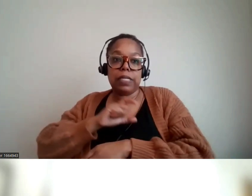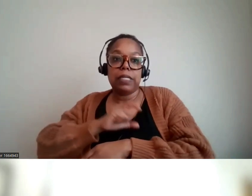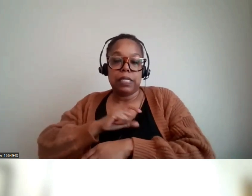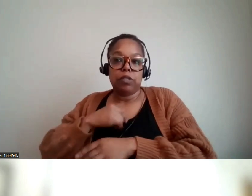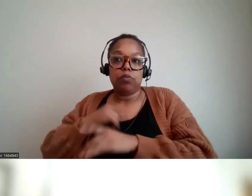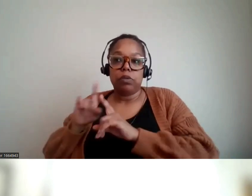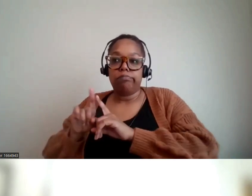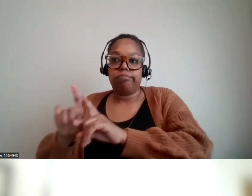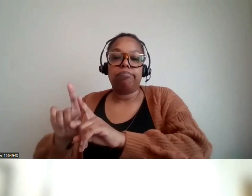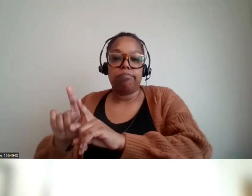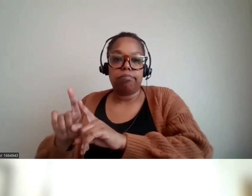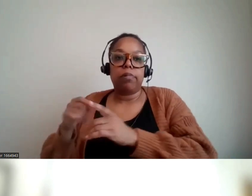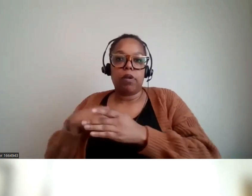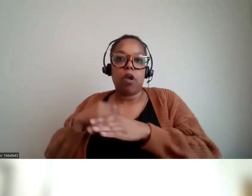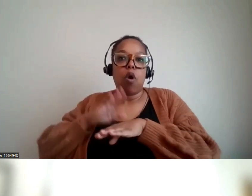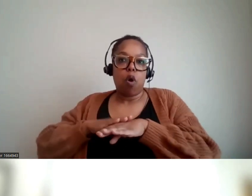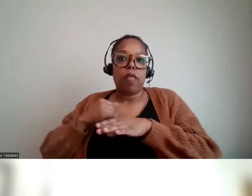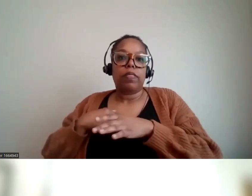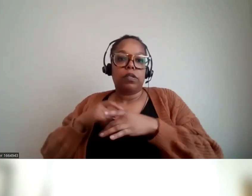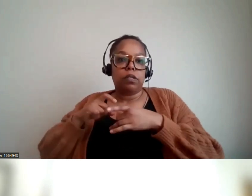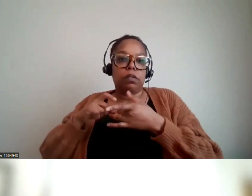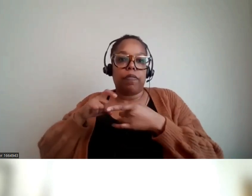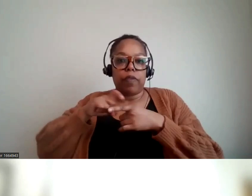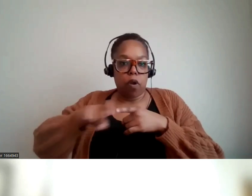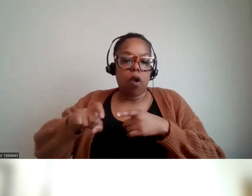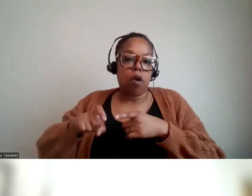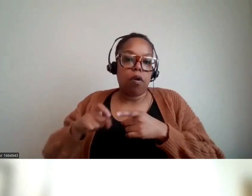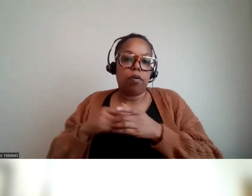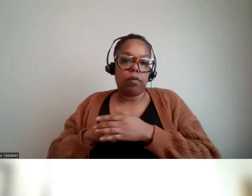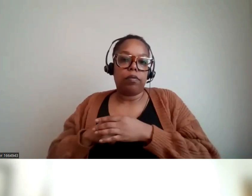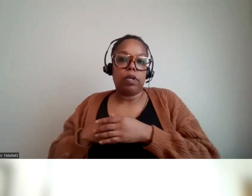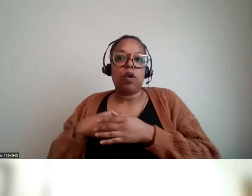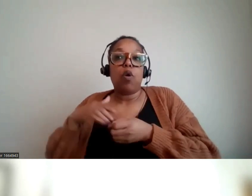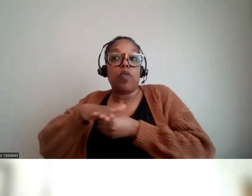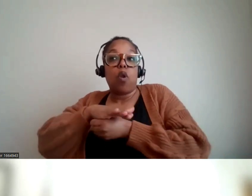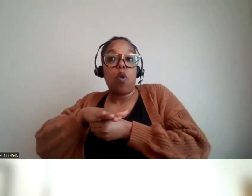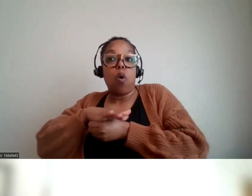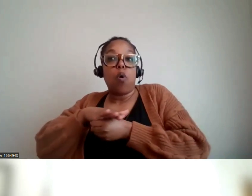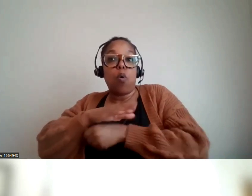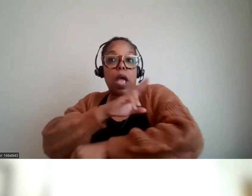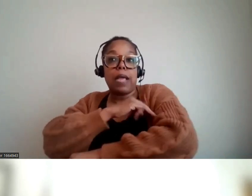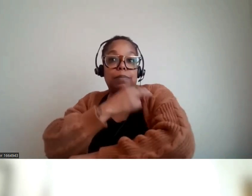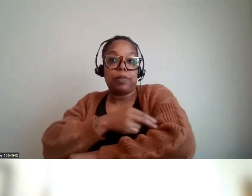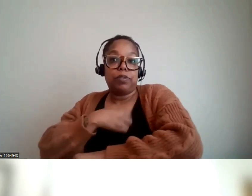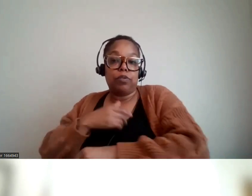Jersey, and those screeners come from one of the local hospitals and go out and accompany the police.